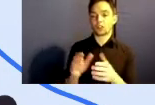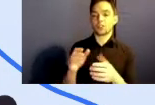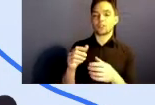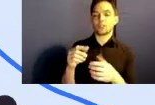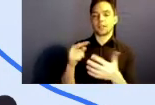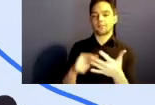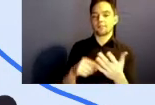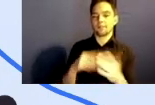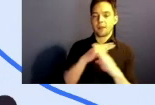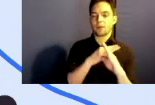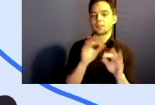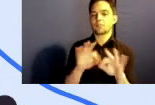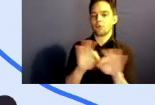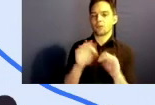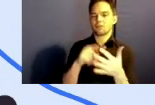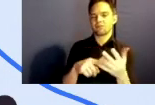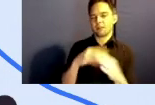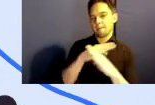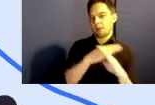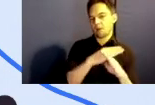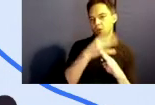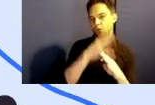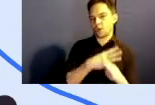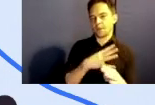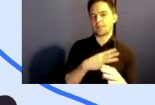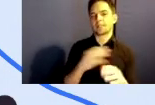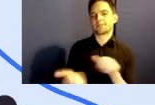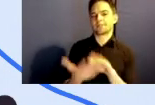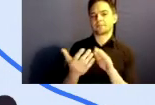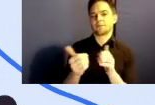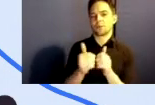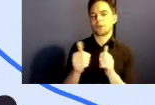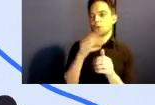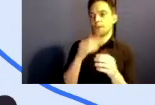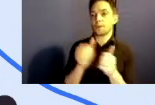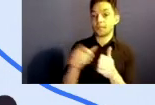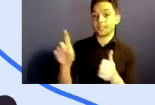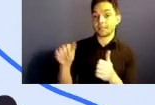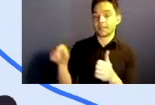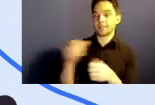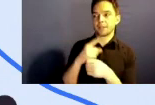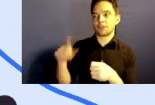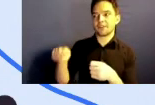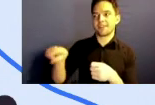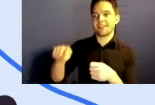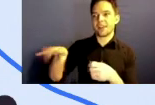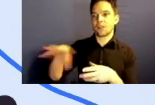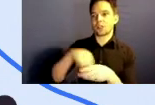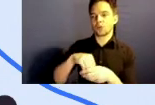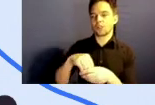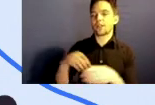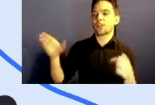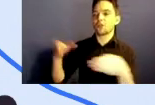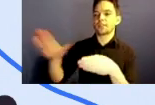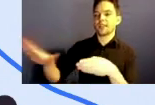the specific barriers of our women and girls with disabilities are also included, and then to address their specific